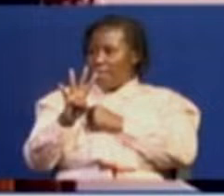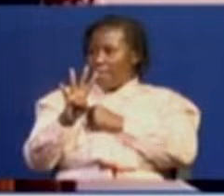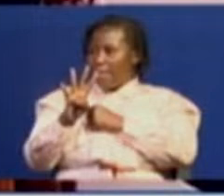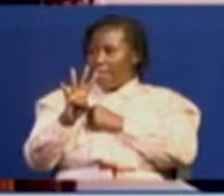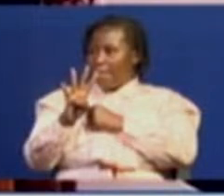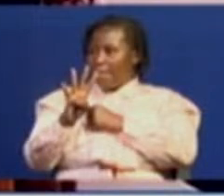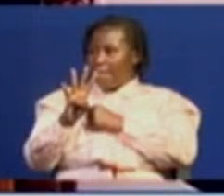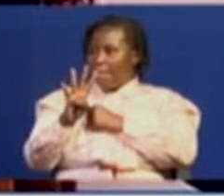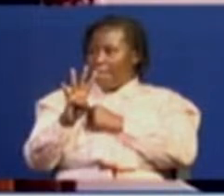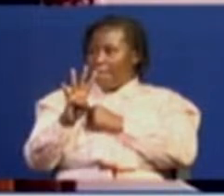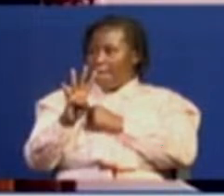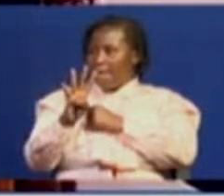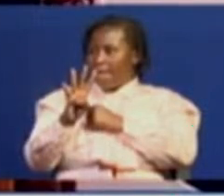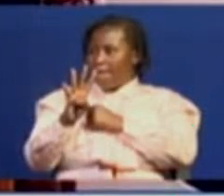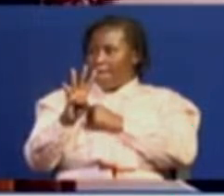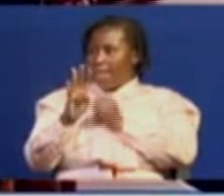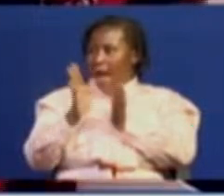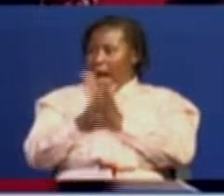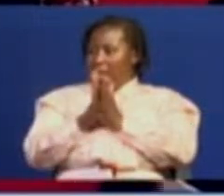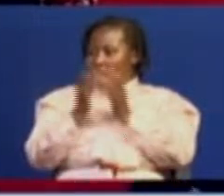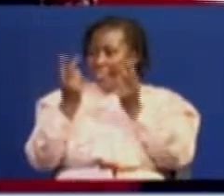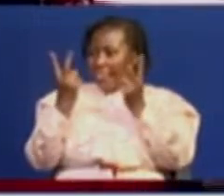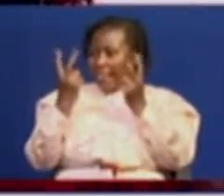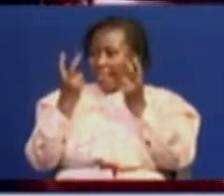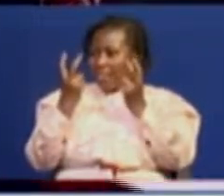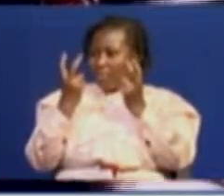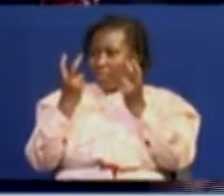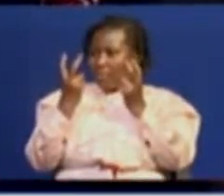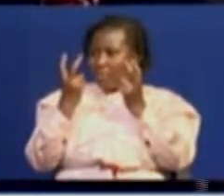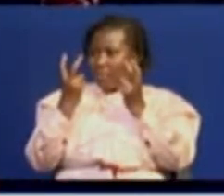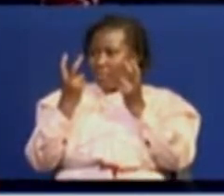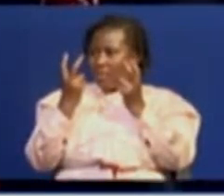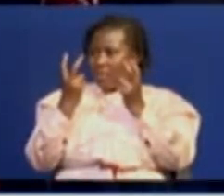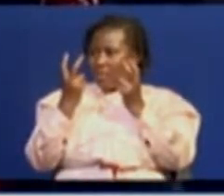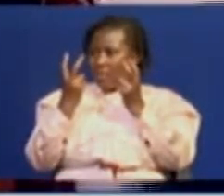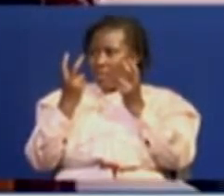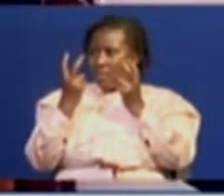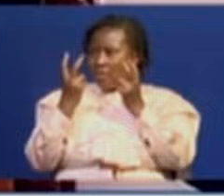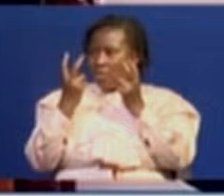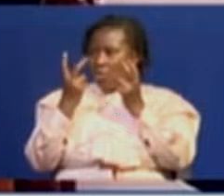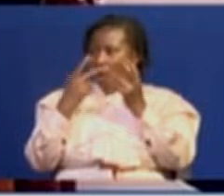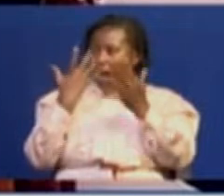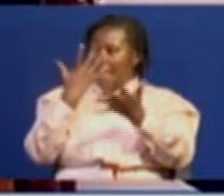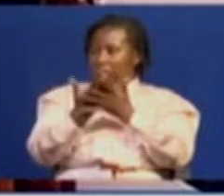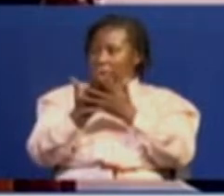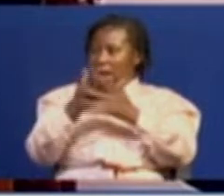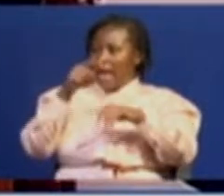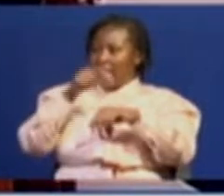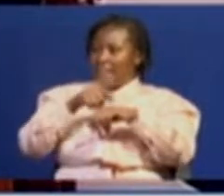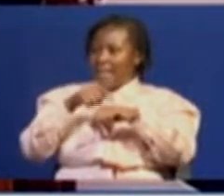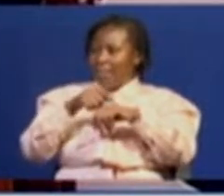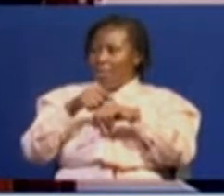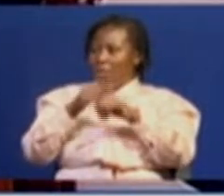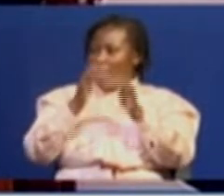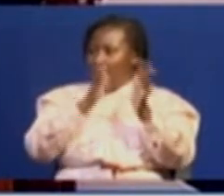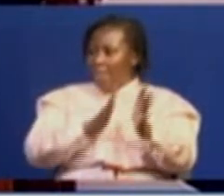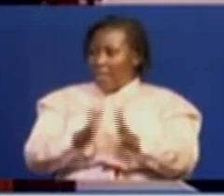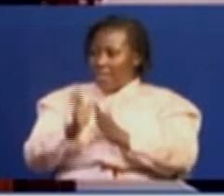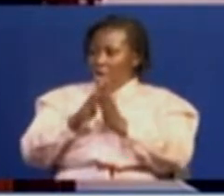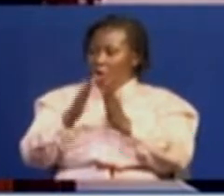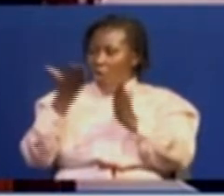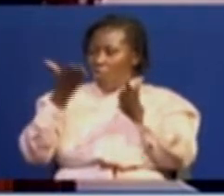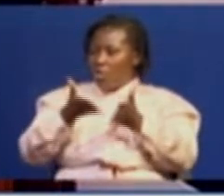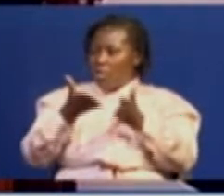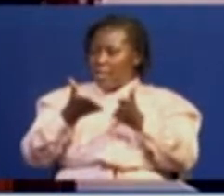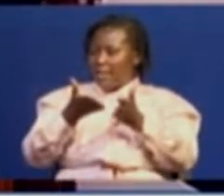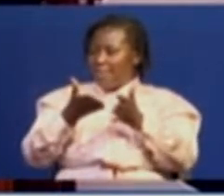8/8/2024, and the suspects were in custody by the time of the